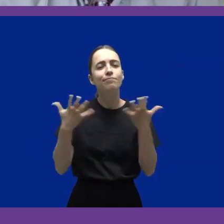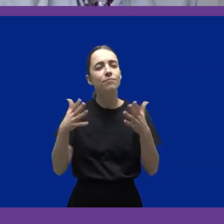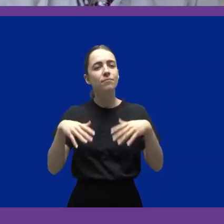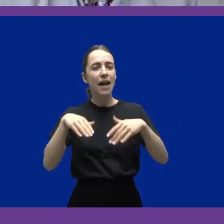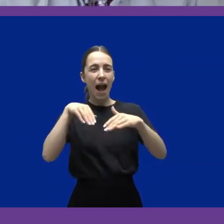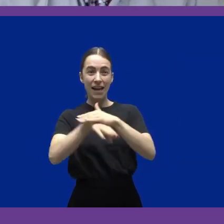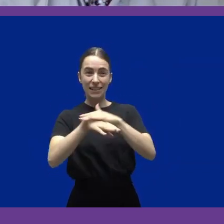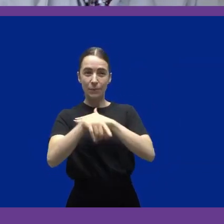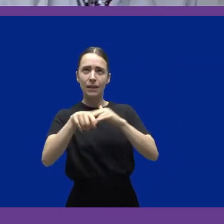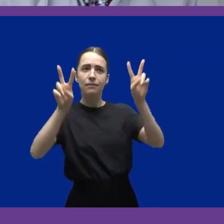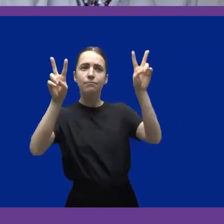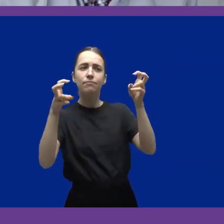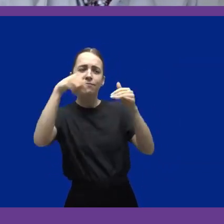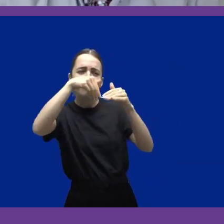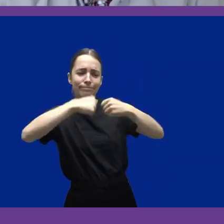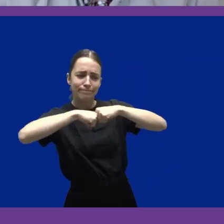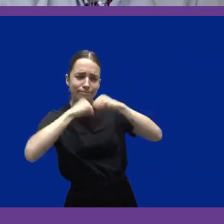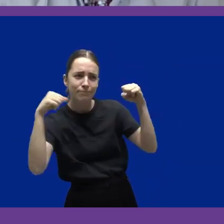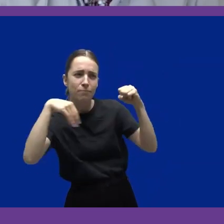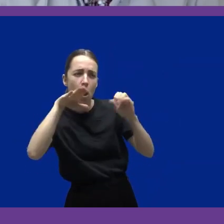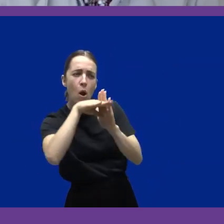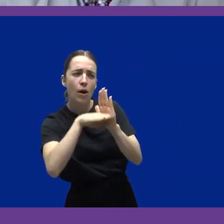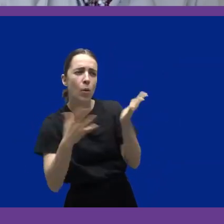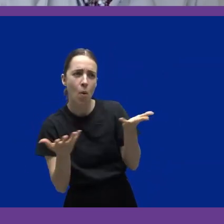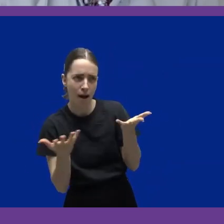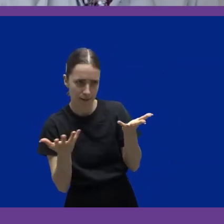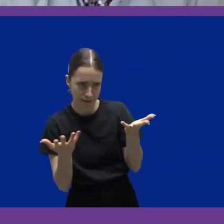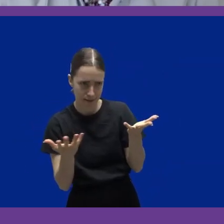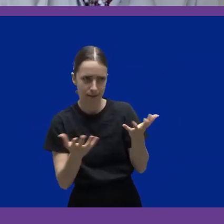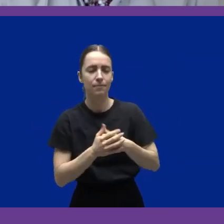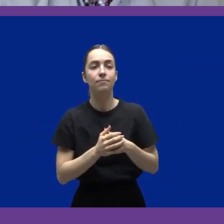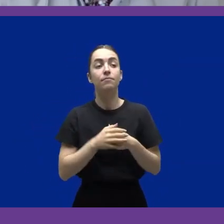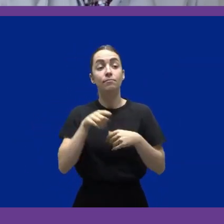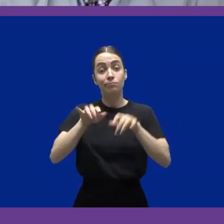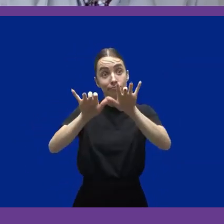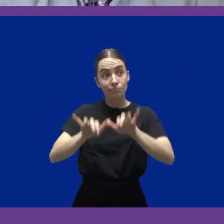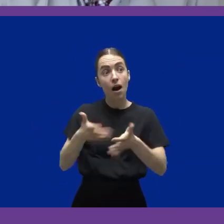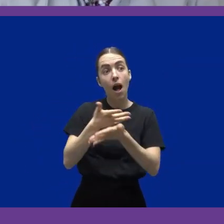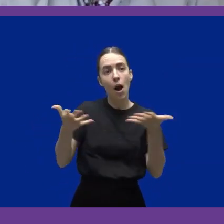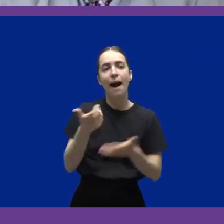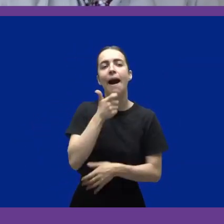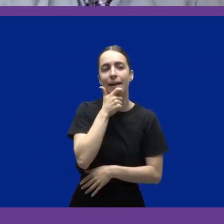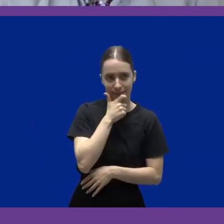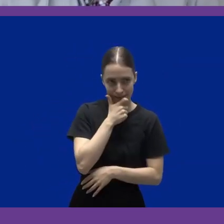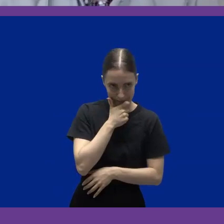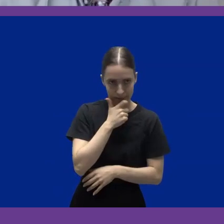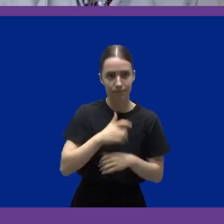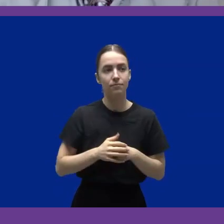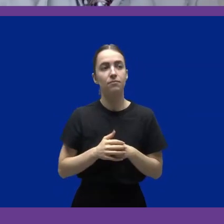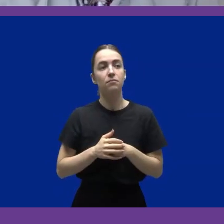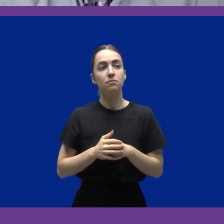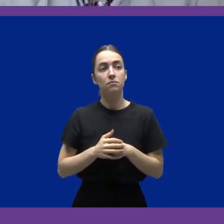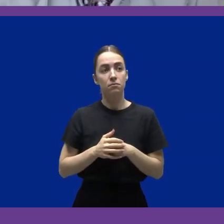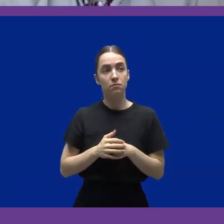manual captioning in English. To activate the Zoom functionality, click on the CC button